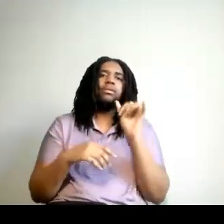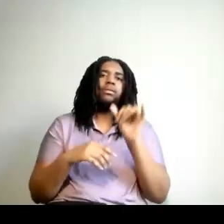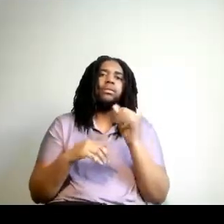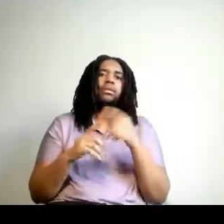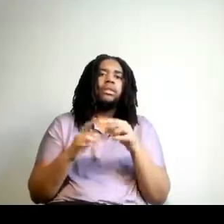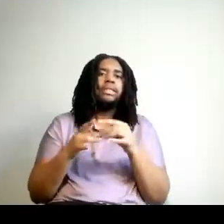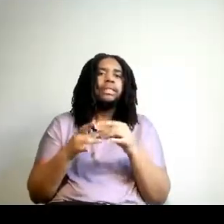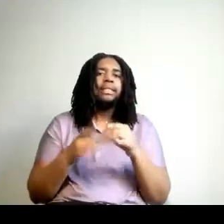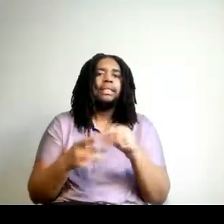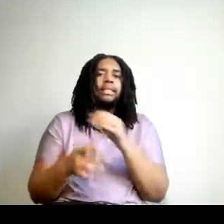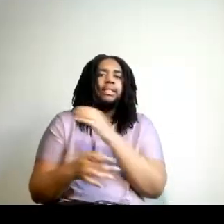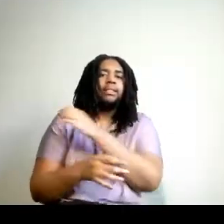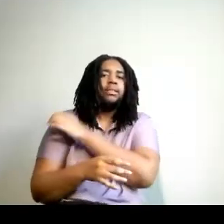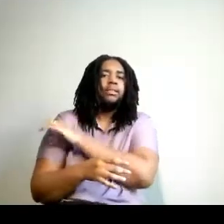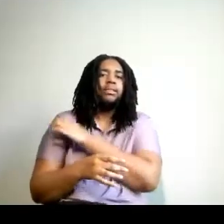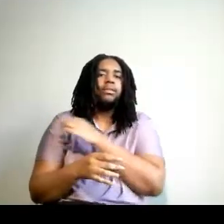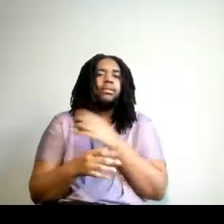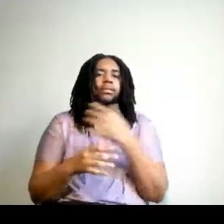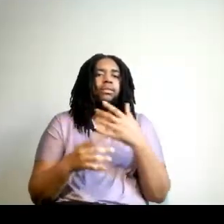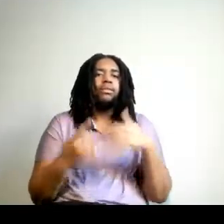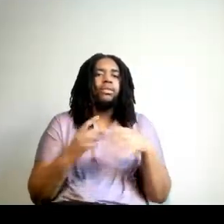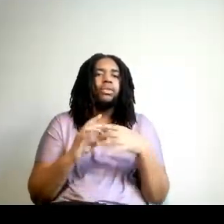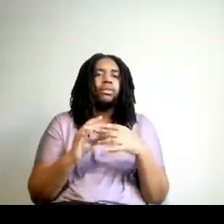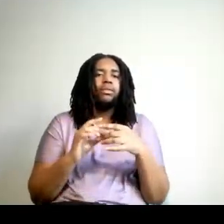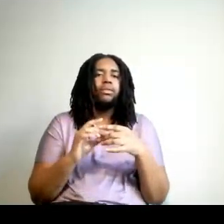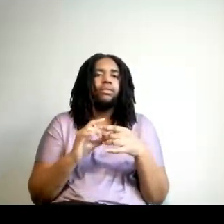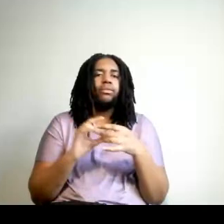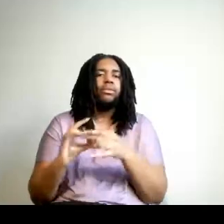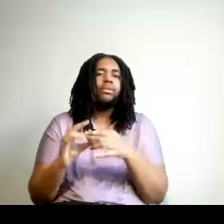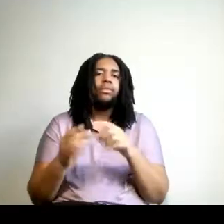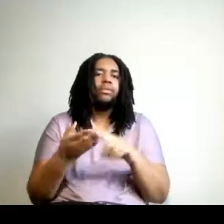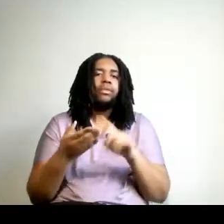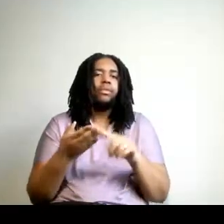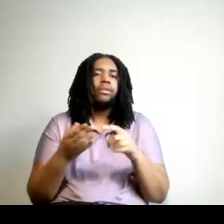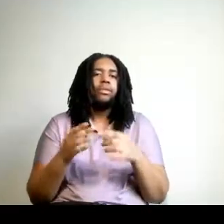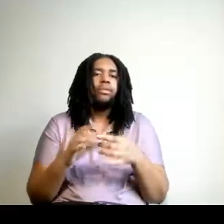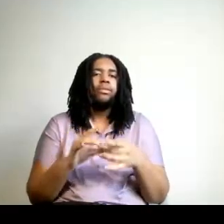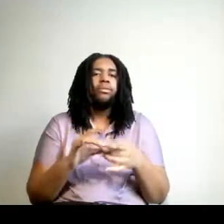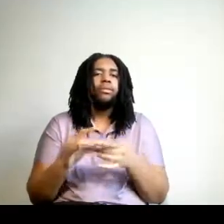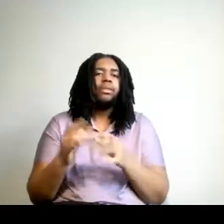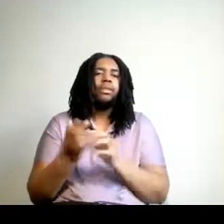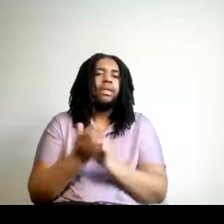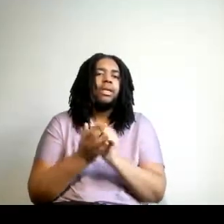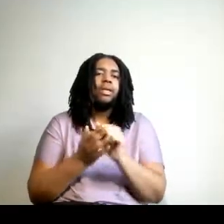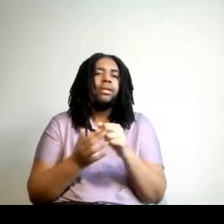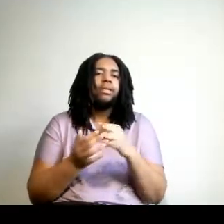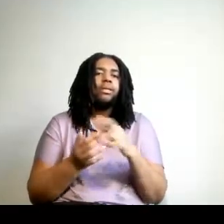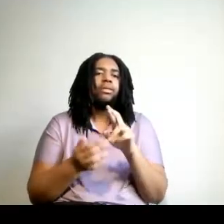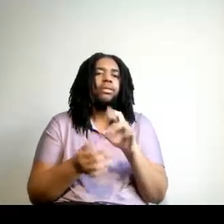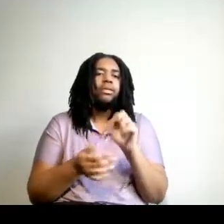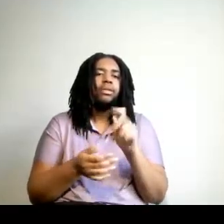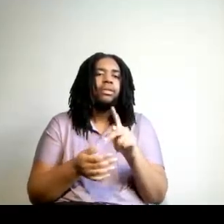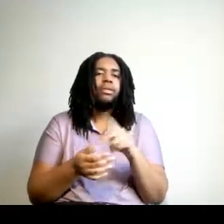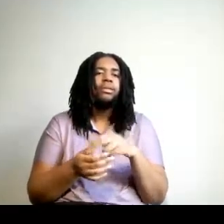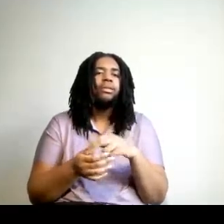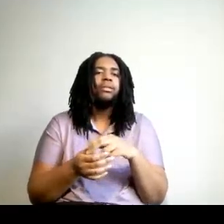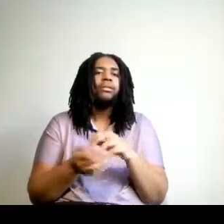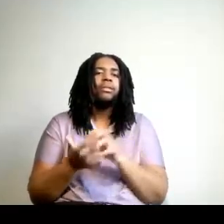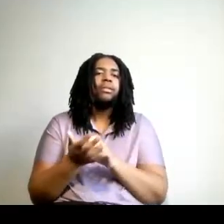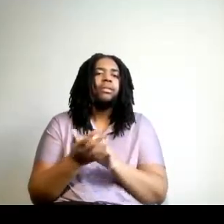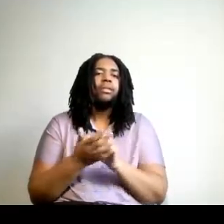socially relevant research questions, specifically around cancer risk in the transgender, non-binary, and gender diverse